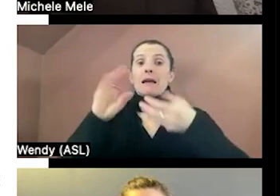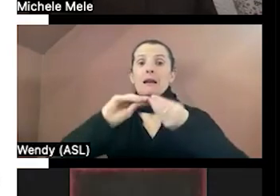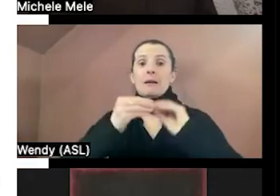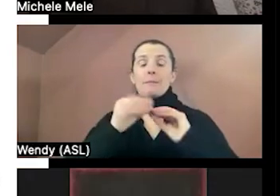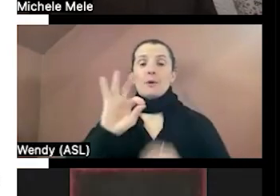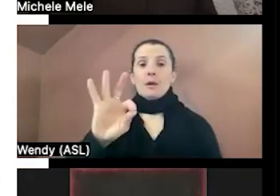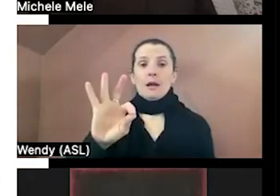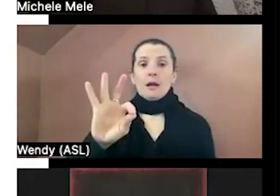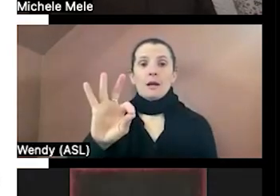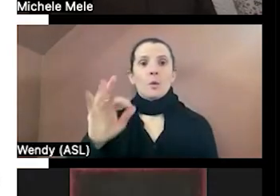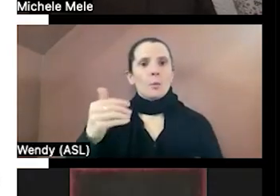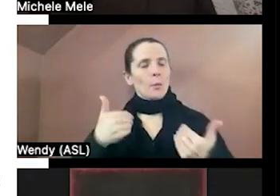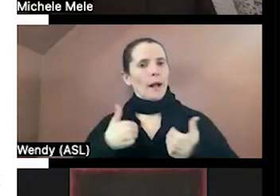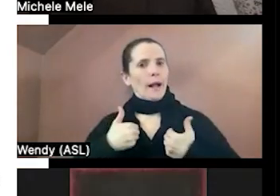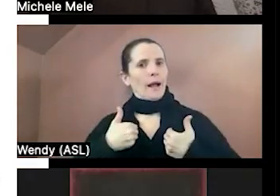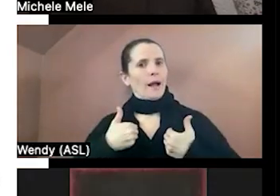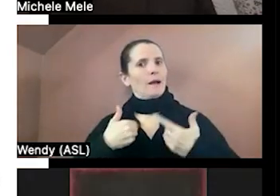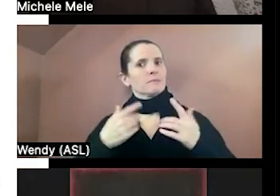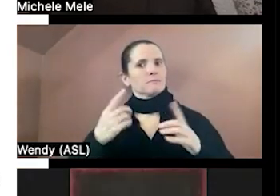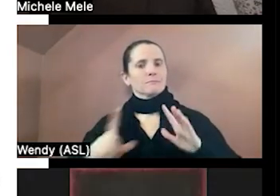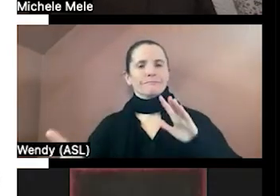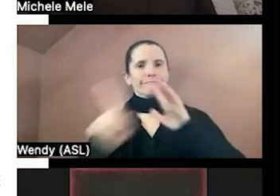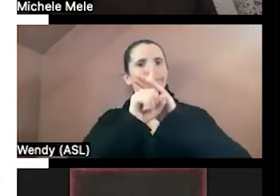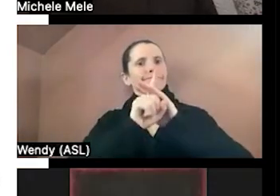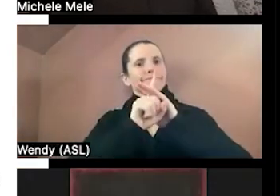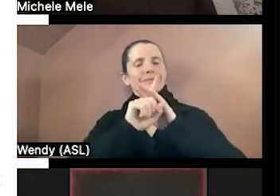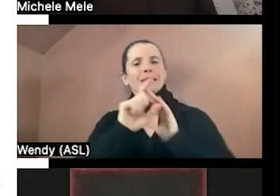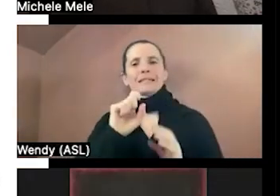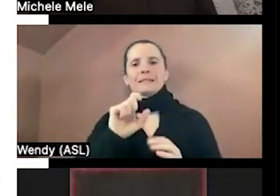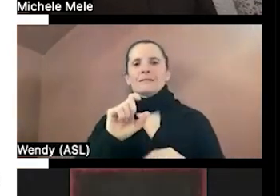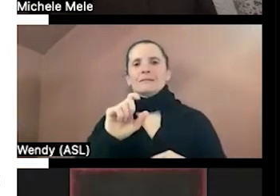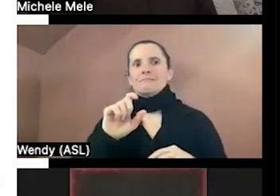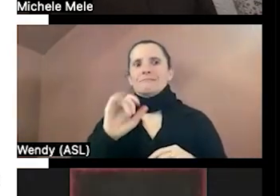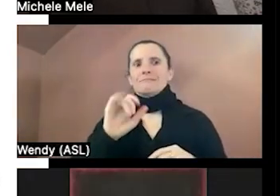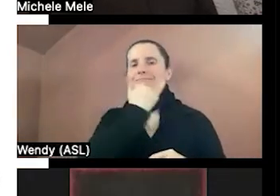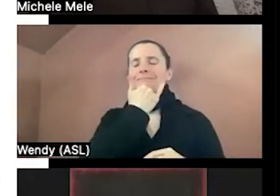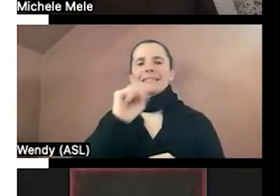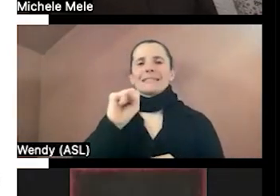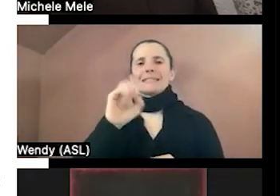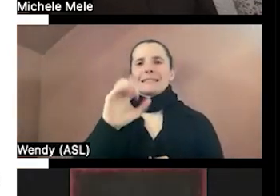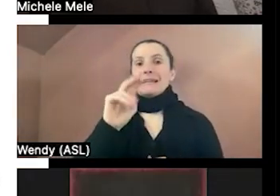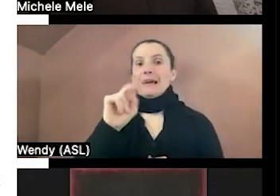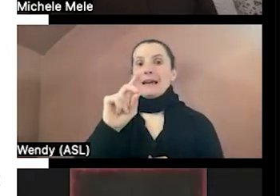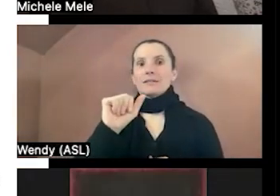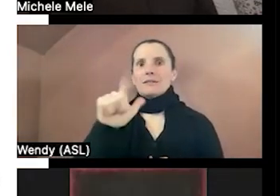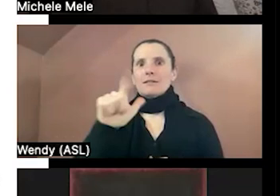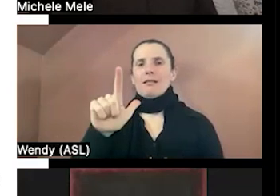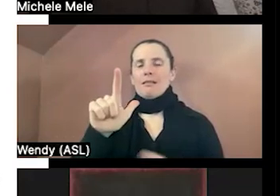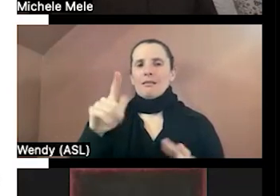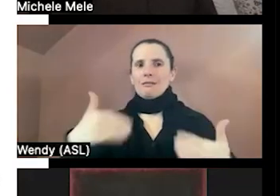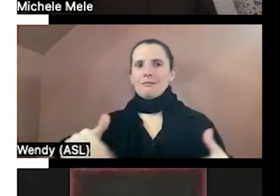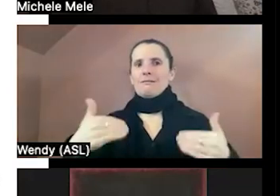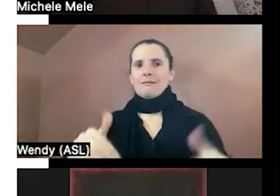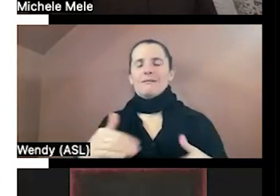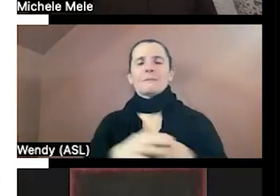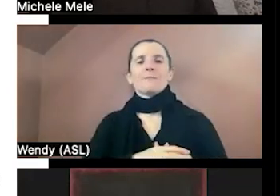little scandal, the most important scandal in the history of British universities. William Whiston was suspended. Yeah,